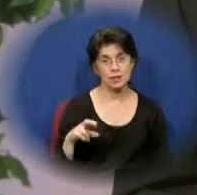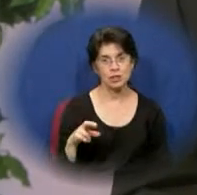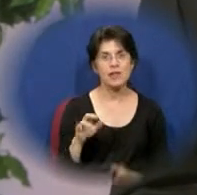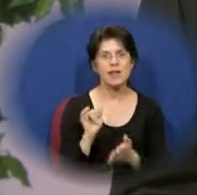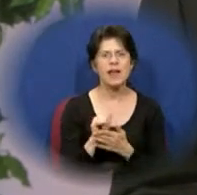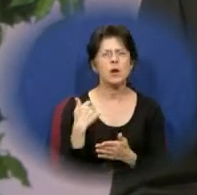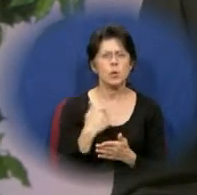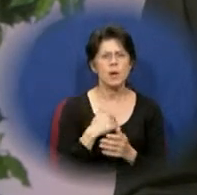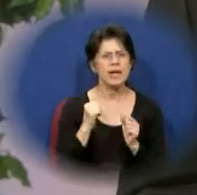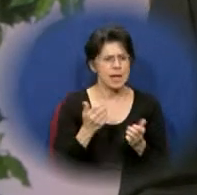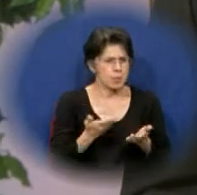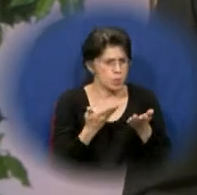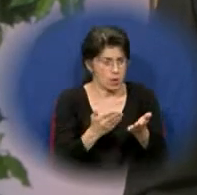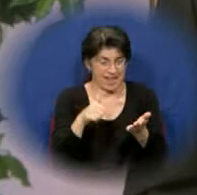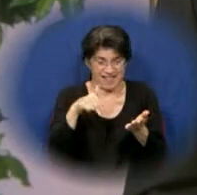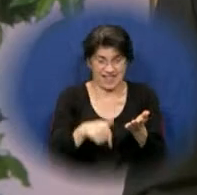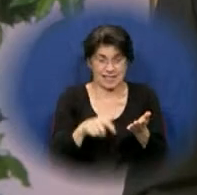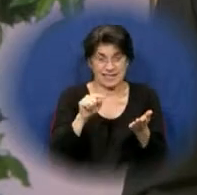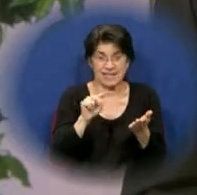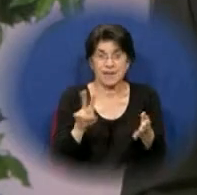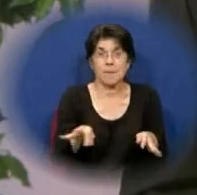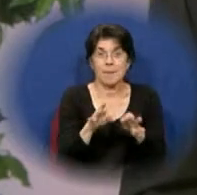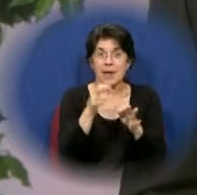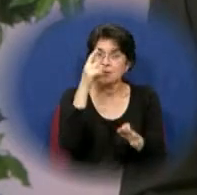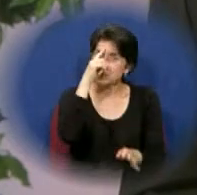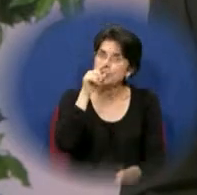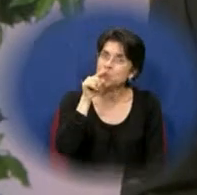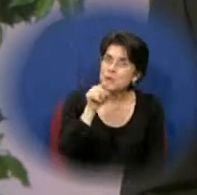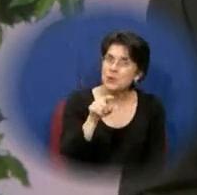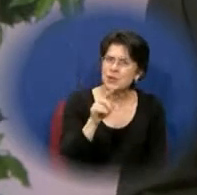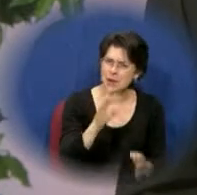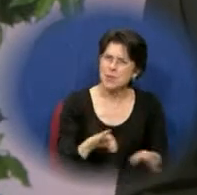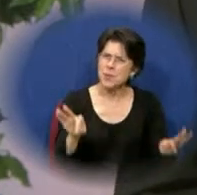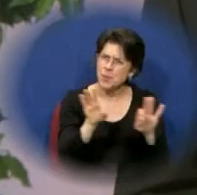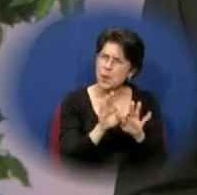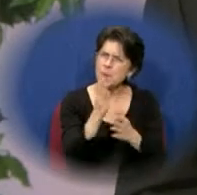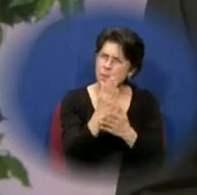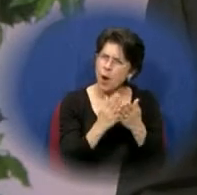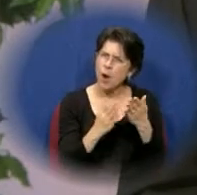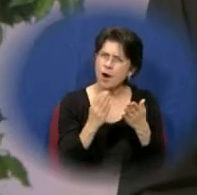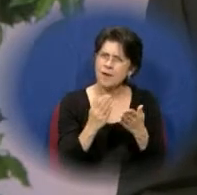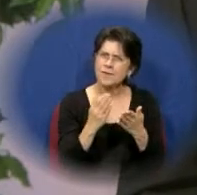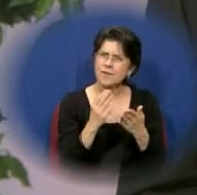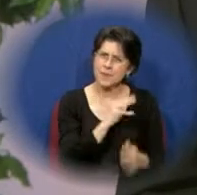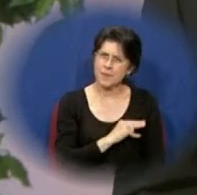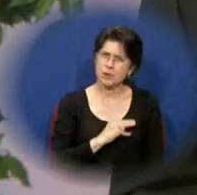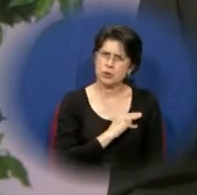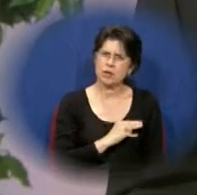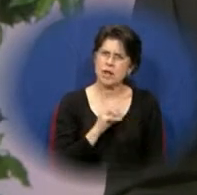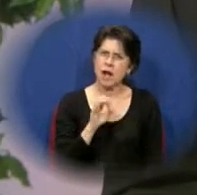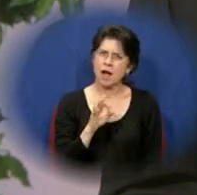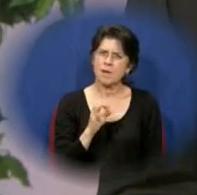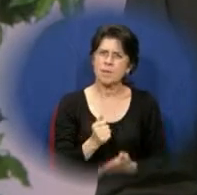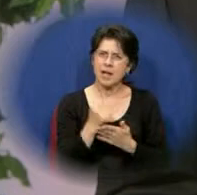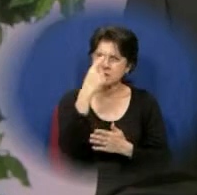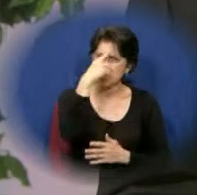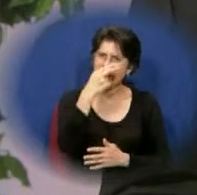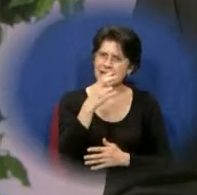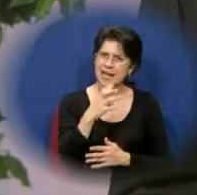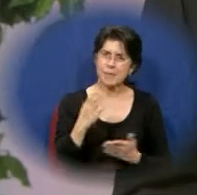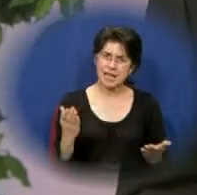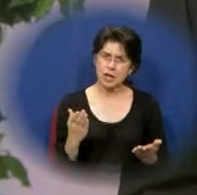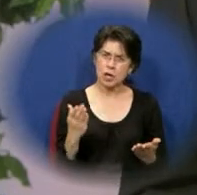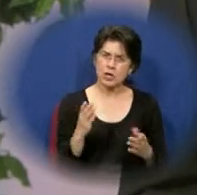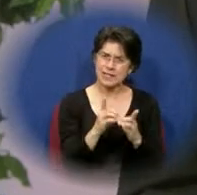this television Mass to you, an important part of the ministry of the Apostolate to the Handicapped of the Diocese of